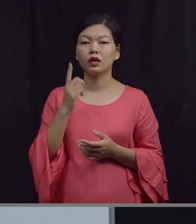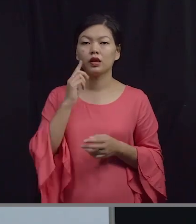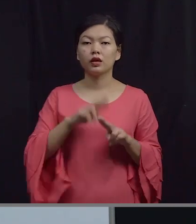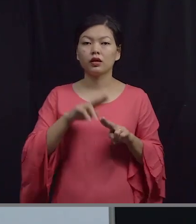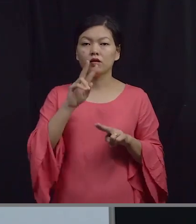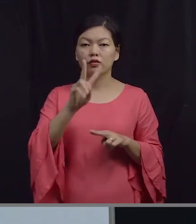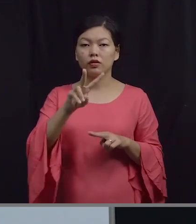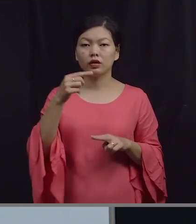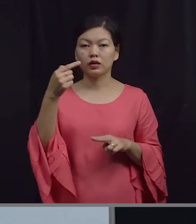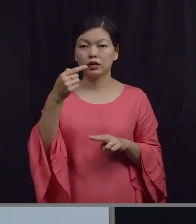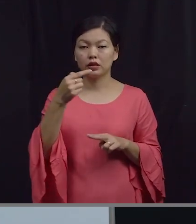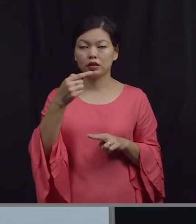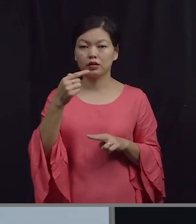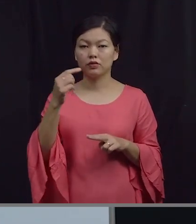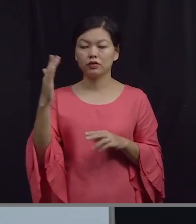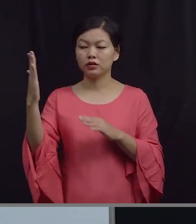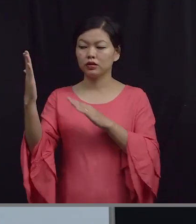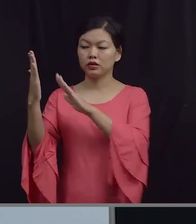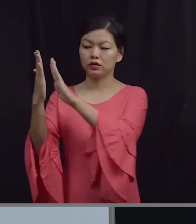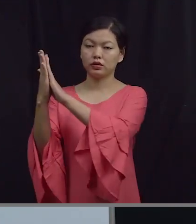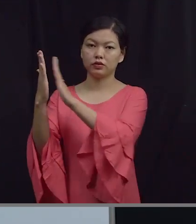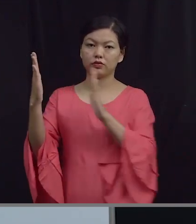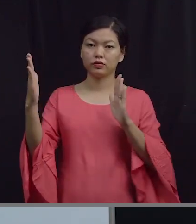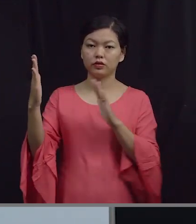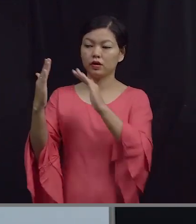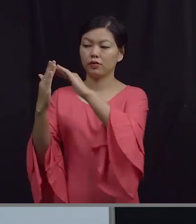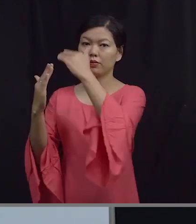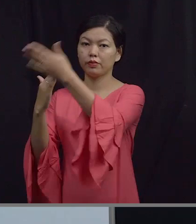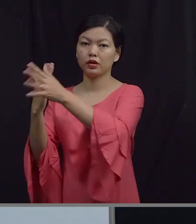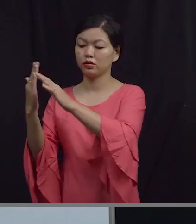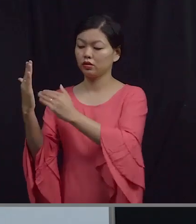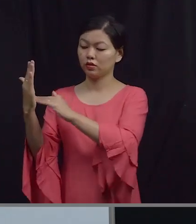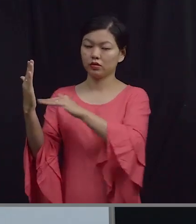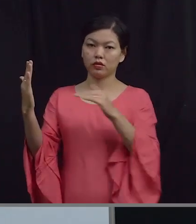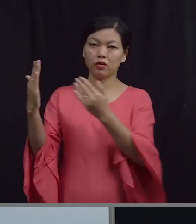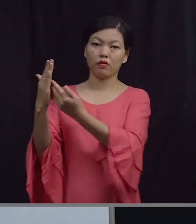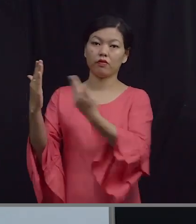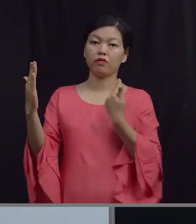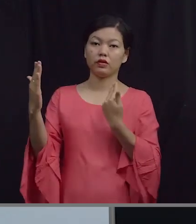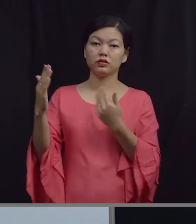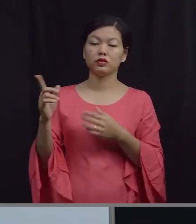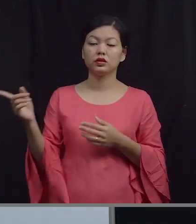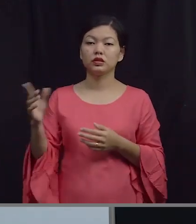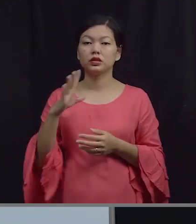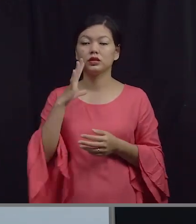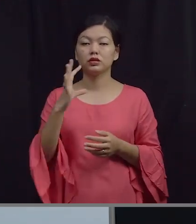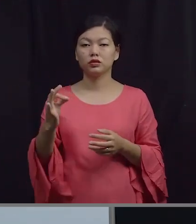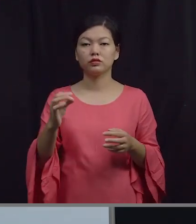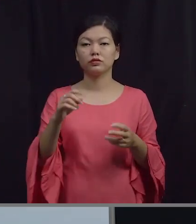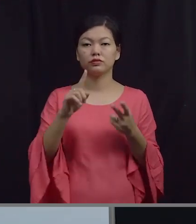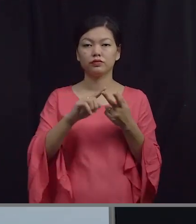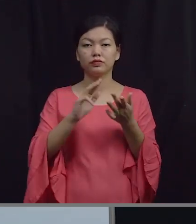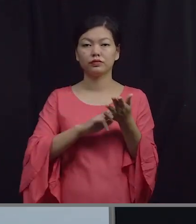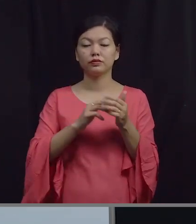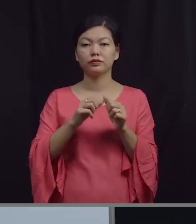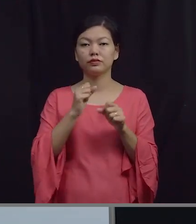side, right, in front of the mirror again. It means that this is real image. This is what kind of image? This is real image, because it is forming in